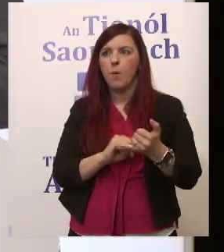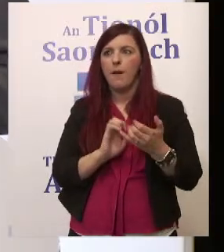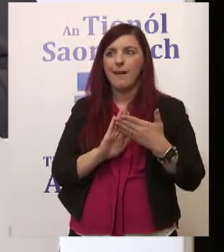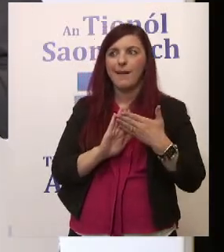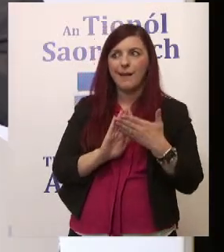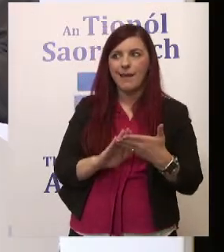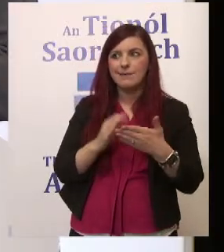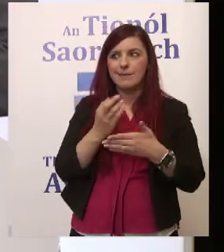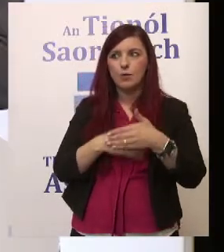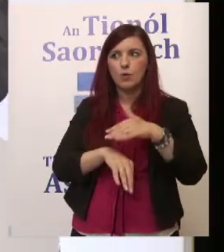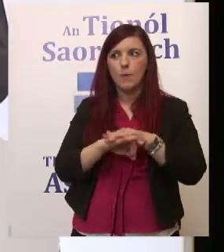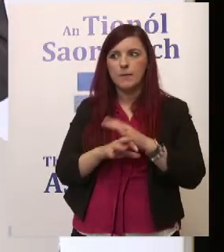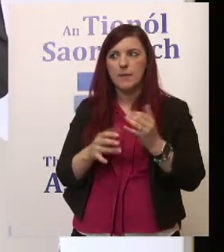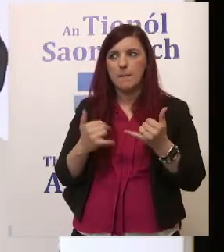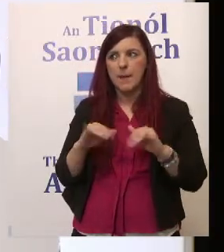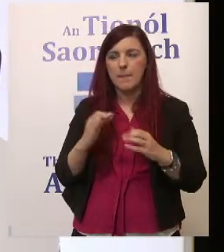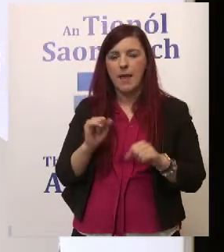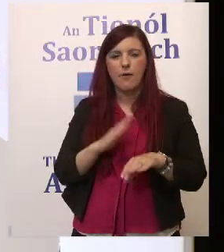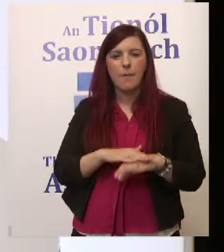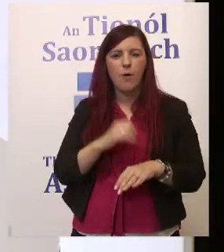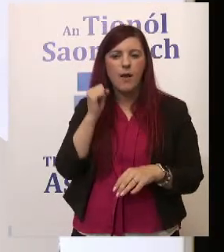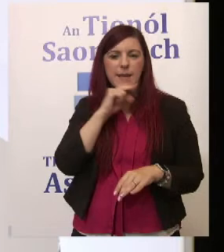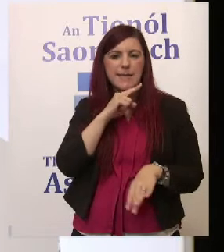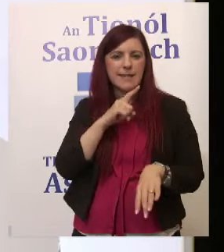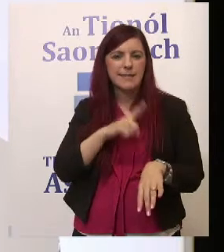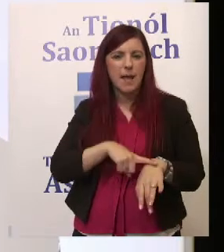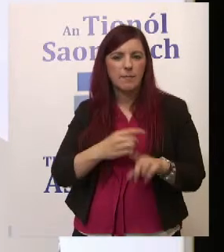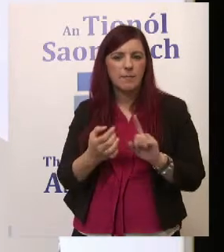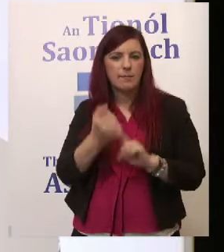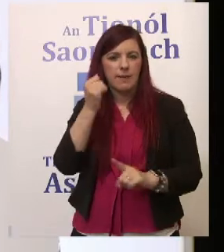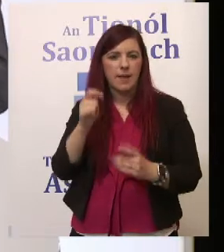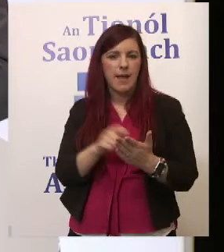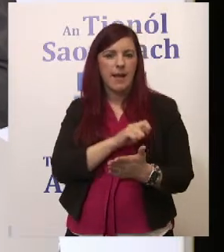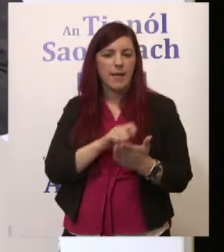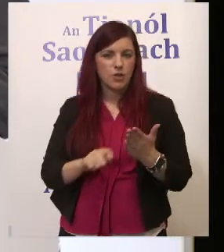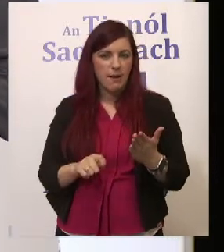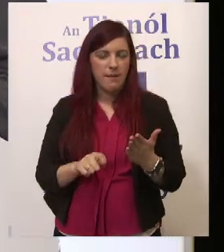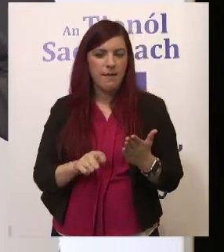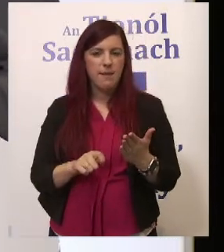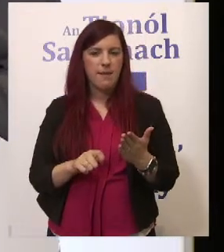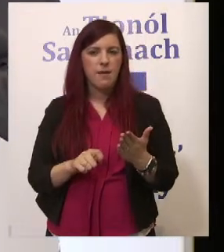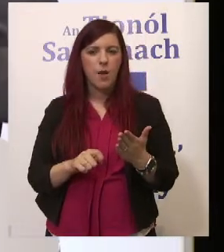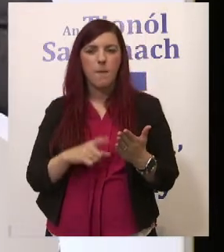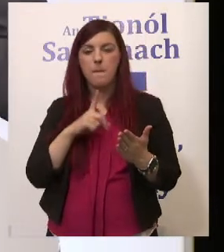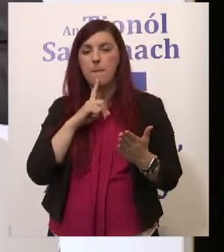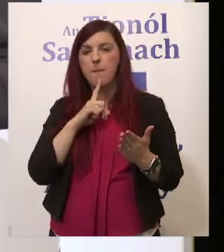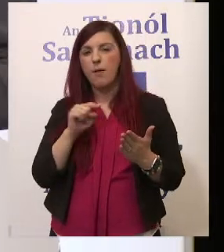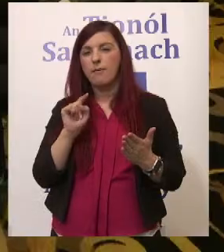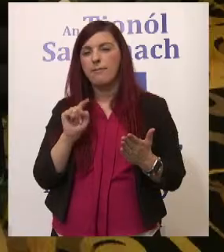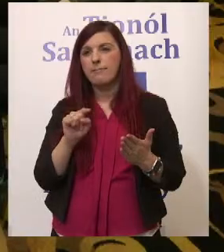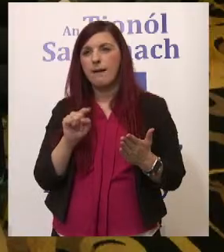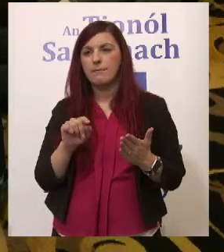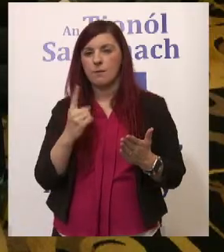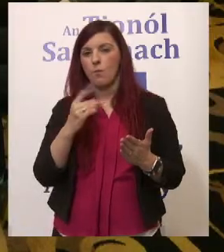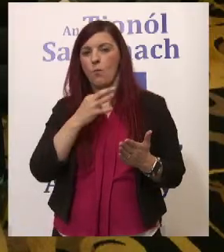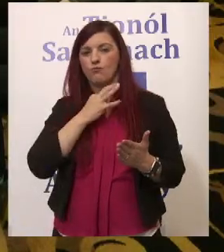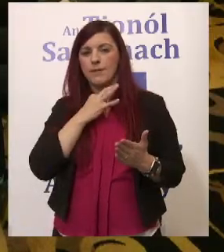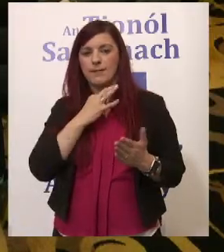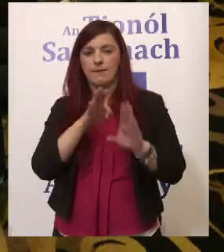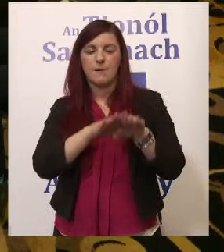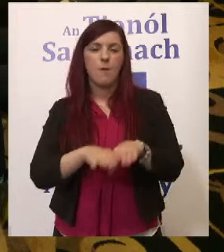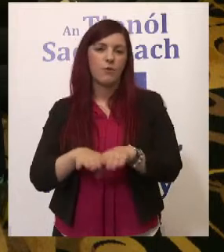government might have an easier time in getting elected to a role like the directly elected mayor, but that's one of the risks of